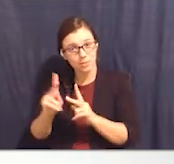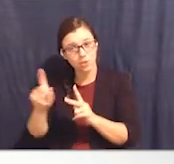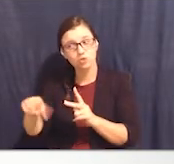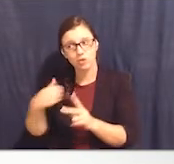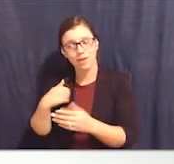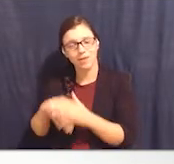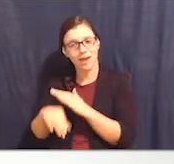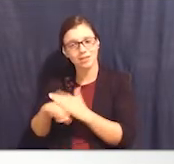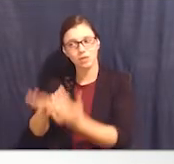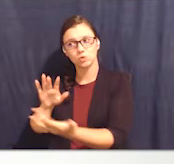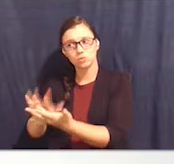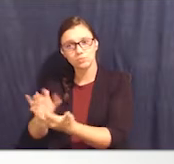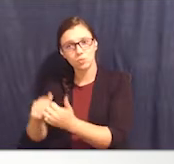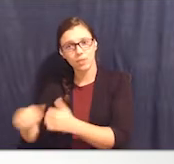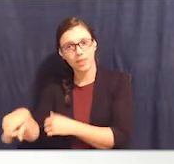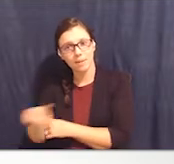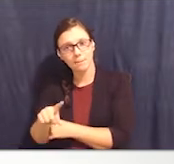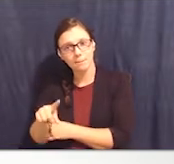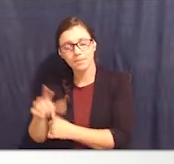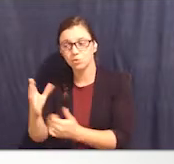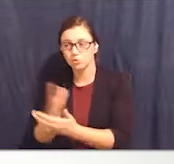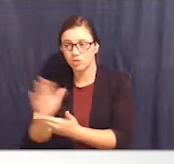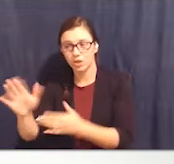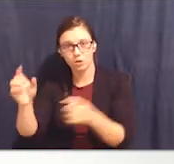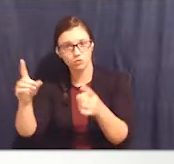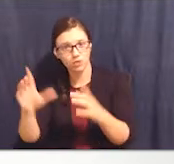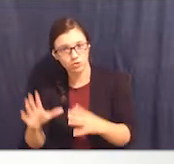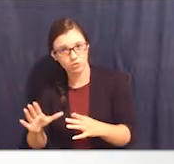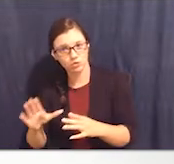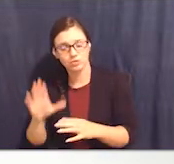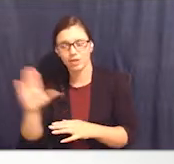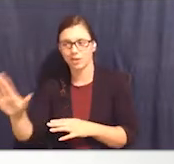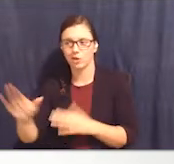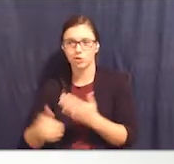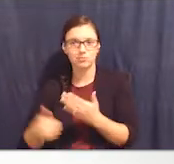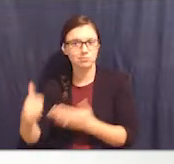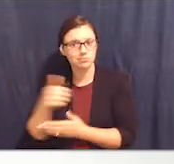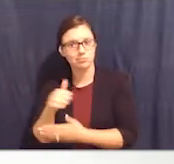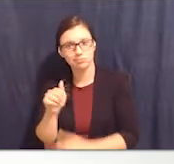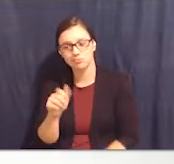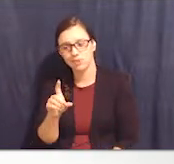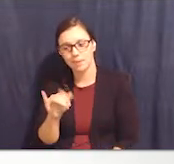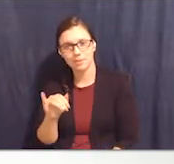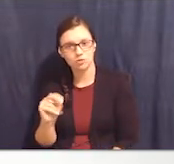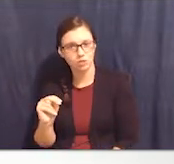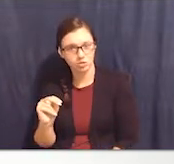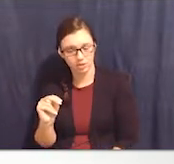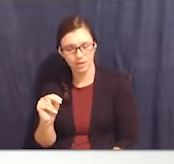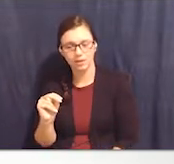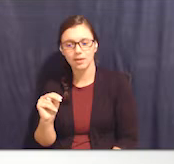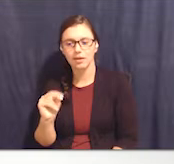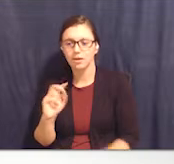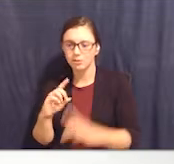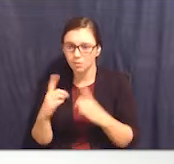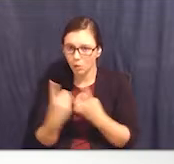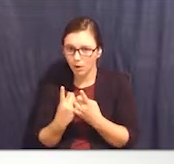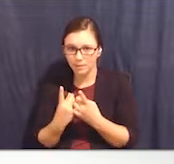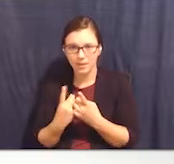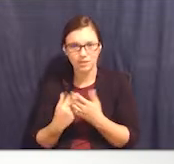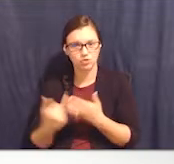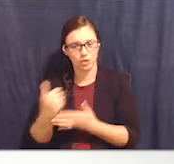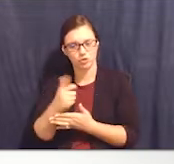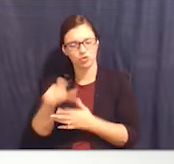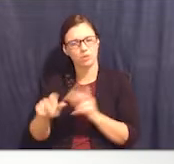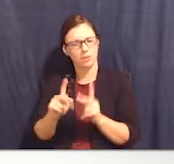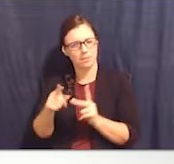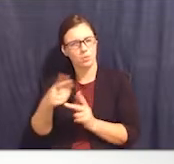of our flyers. And he got his security guard certificate to be a security guard through one of our programs. And he said, that's